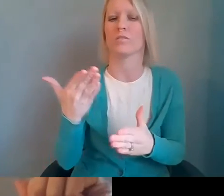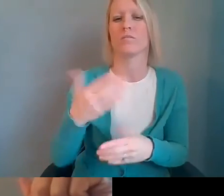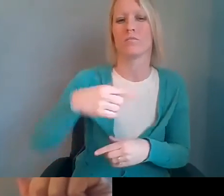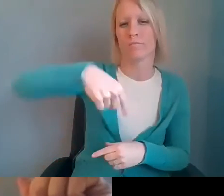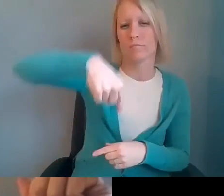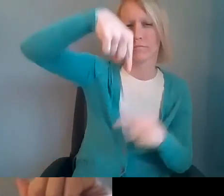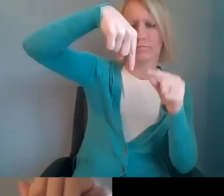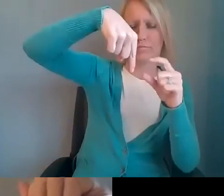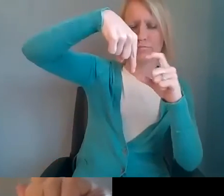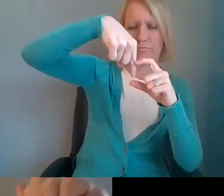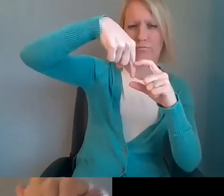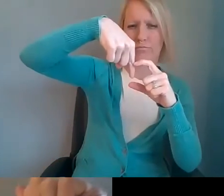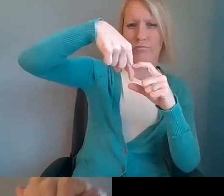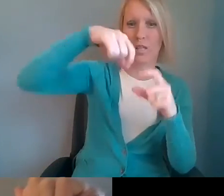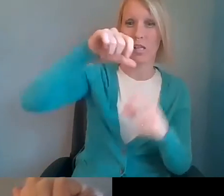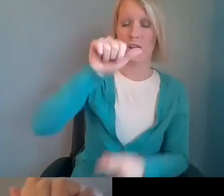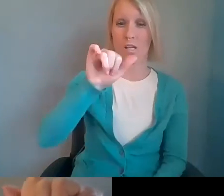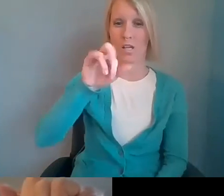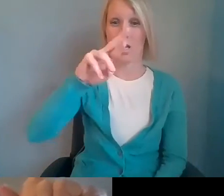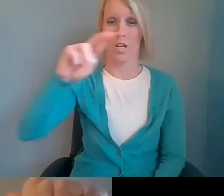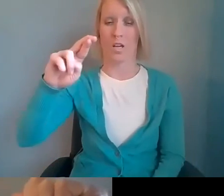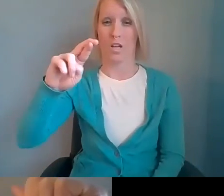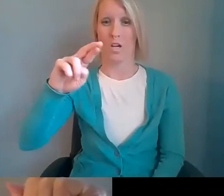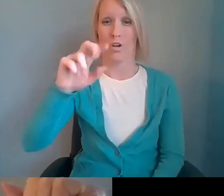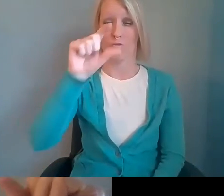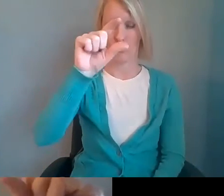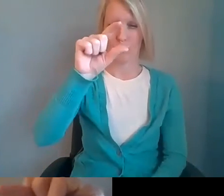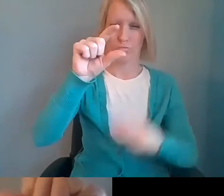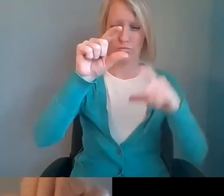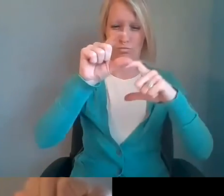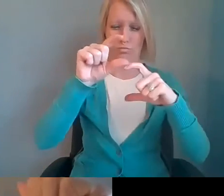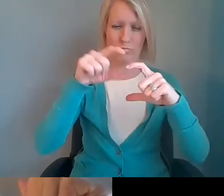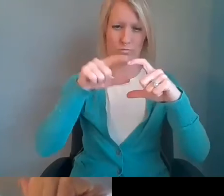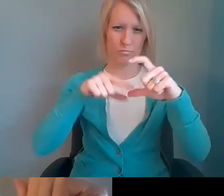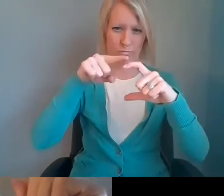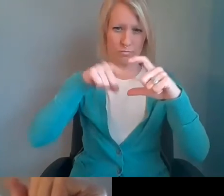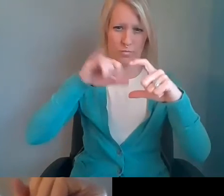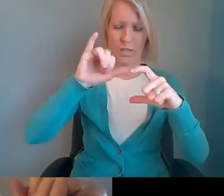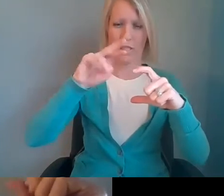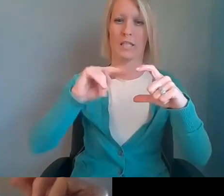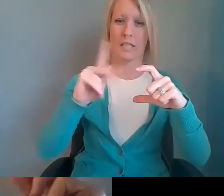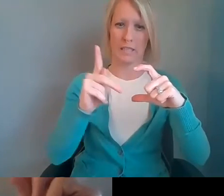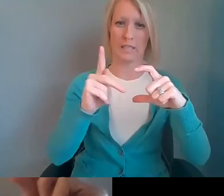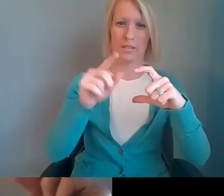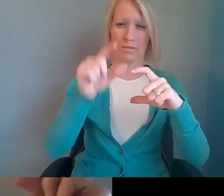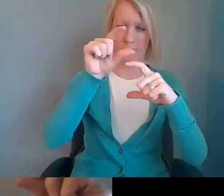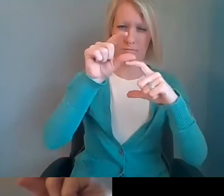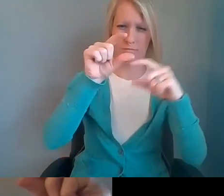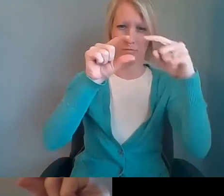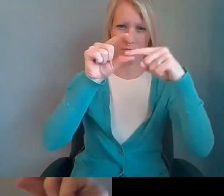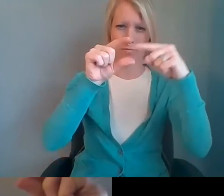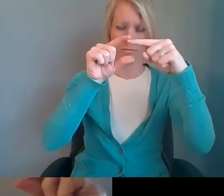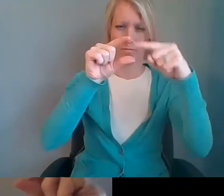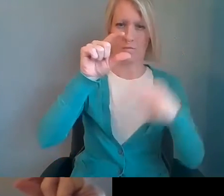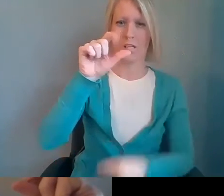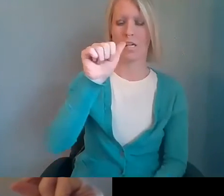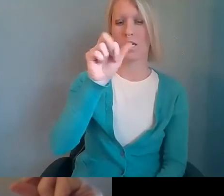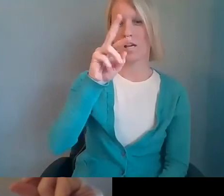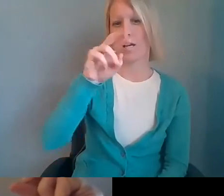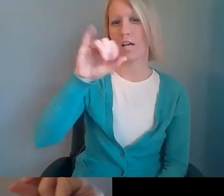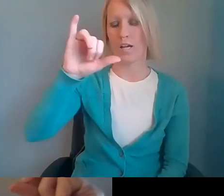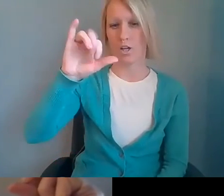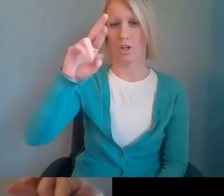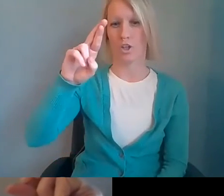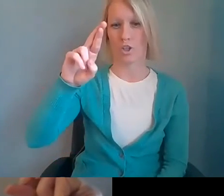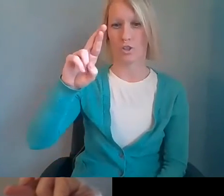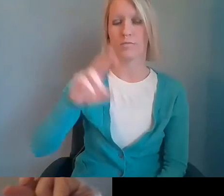that air is needed to be there because a fountain pen, the ink does not flow by gravity.